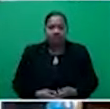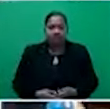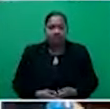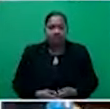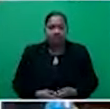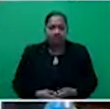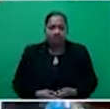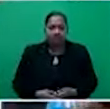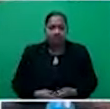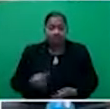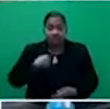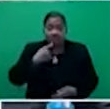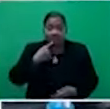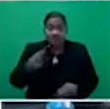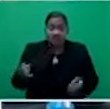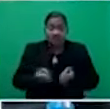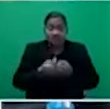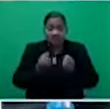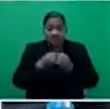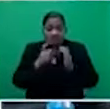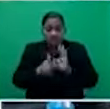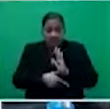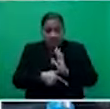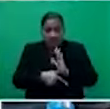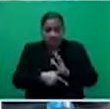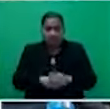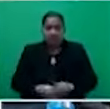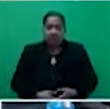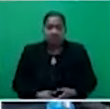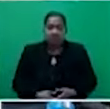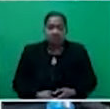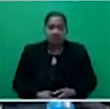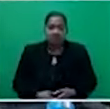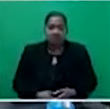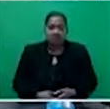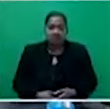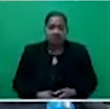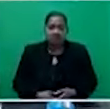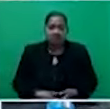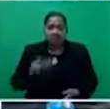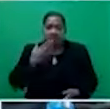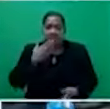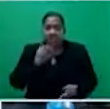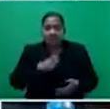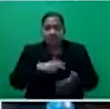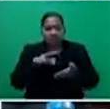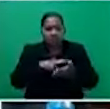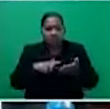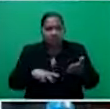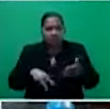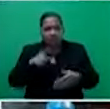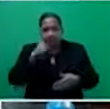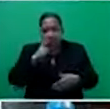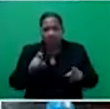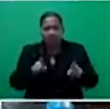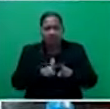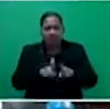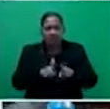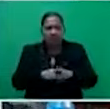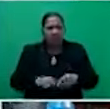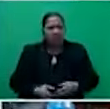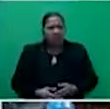you know, I've said this so many times, you know, please read people like Simeon Durutalo. He is one of my